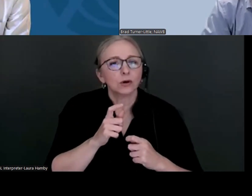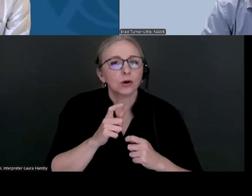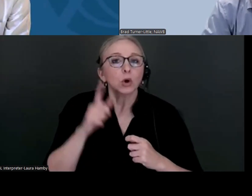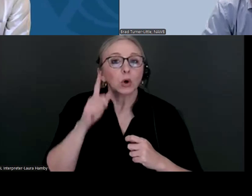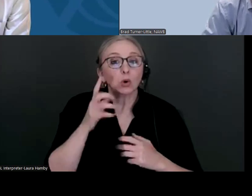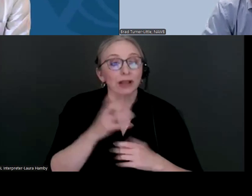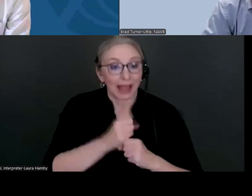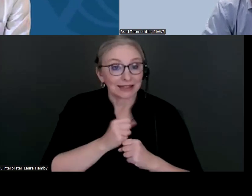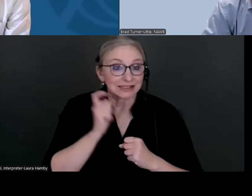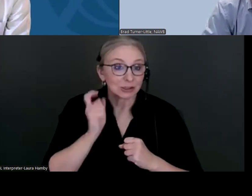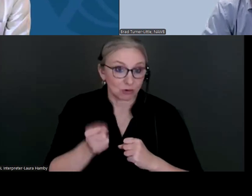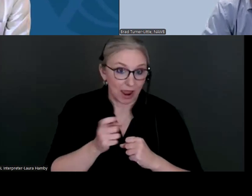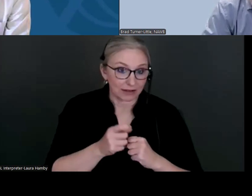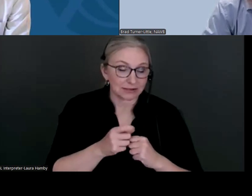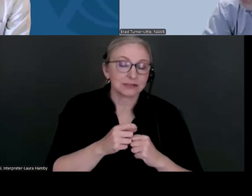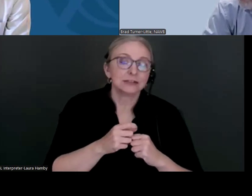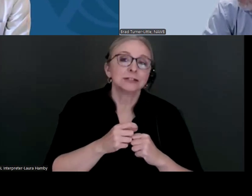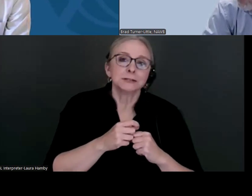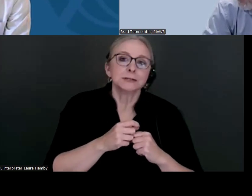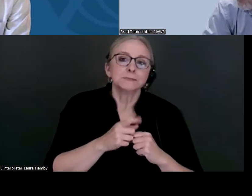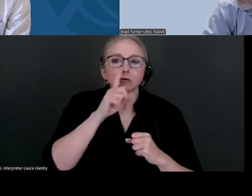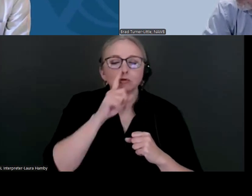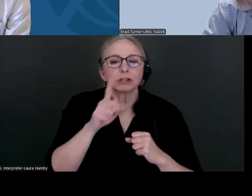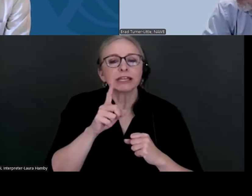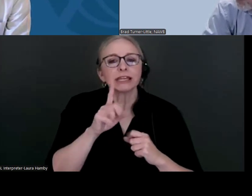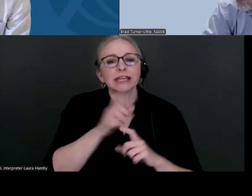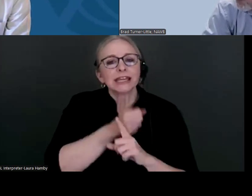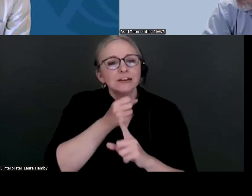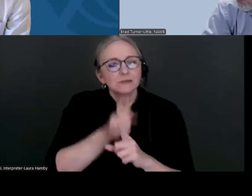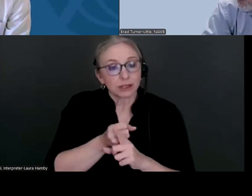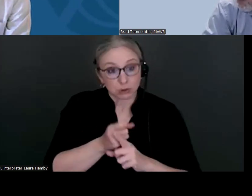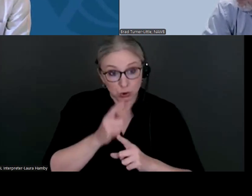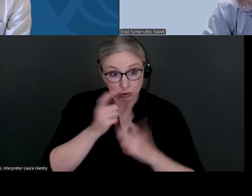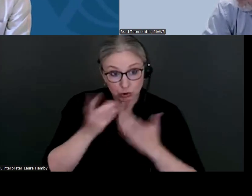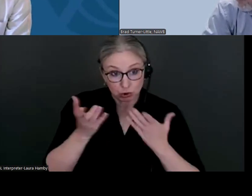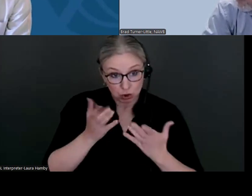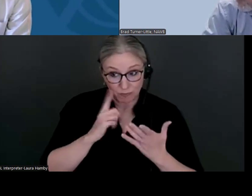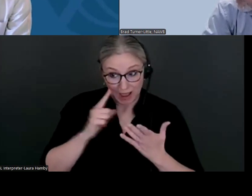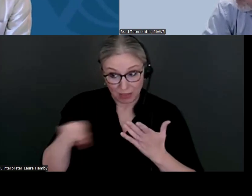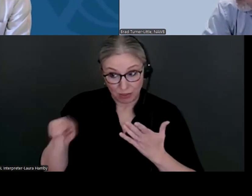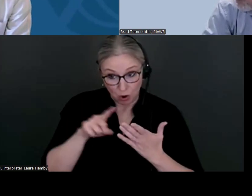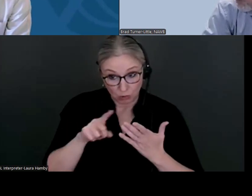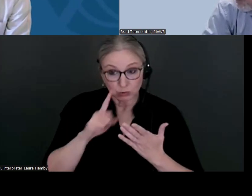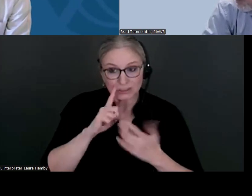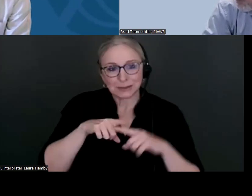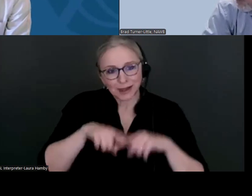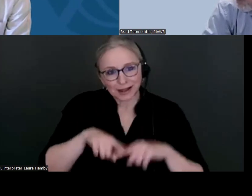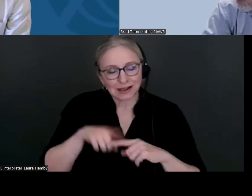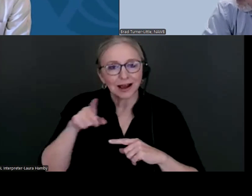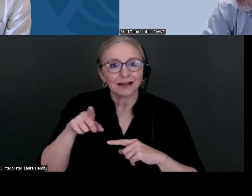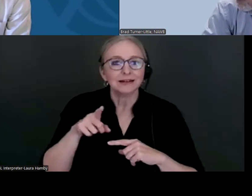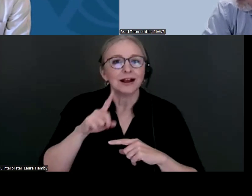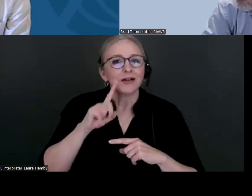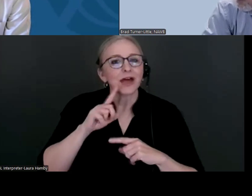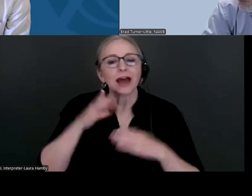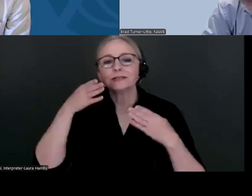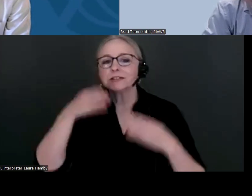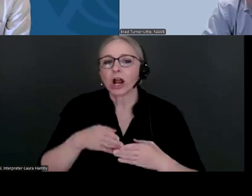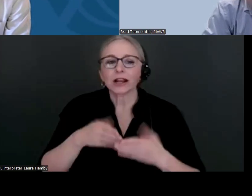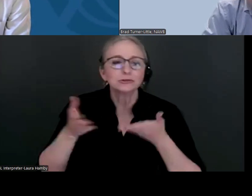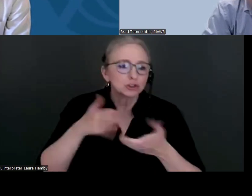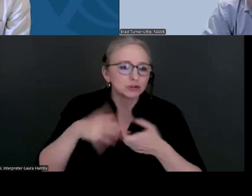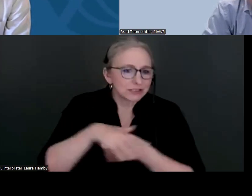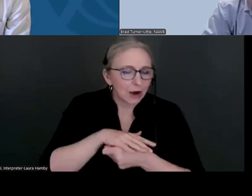gets our grants. And that really influences who's served by those grants, right? Is dependent on the target service area